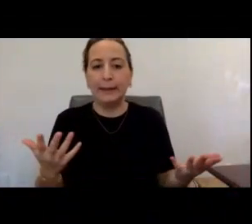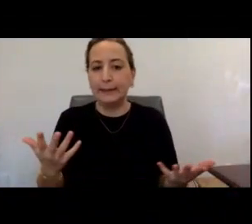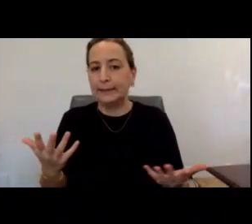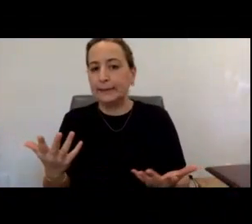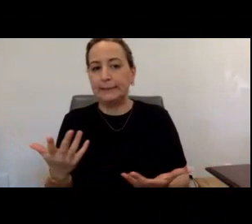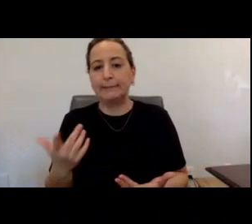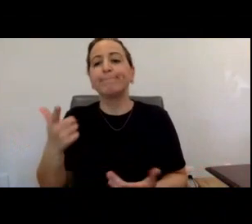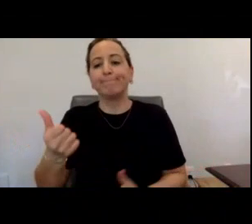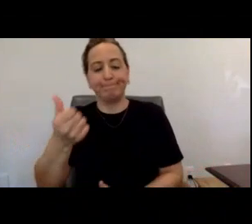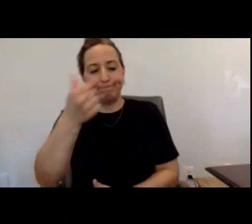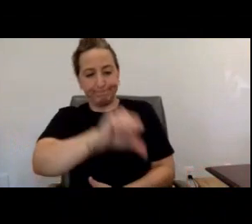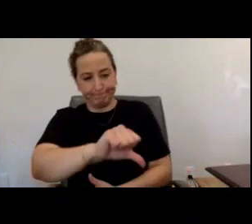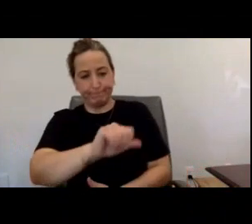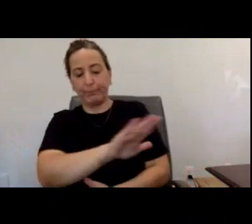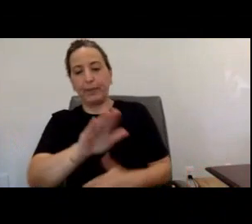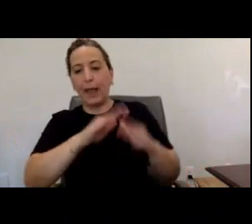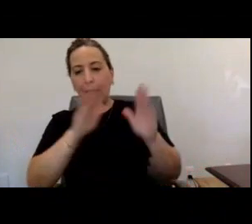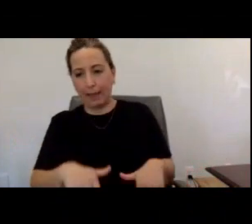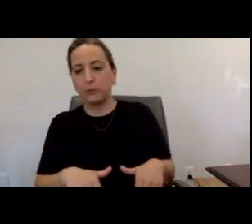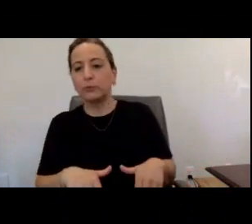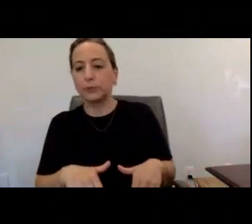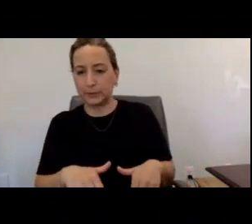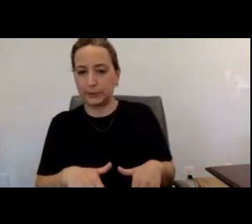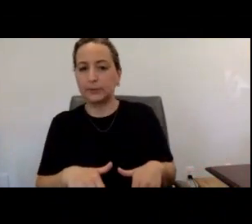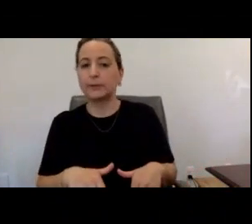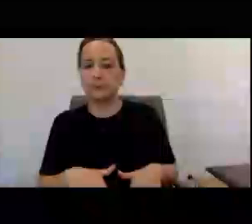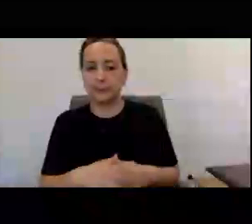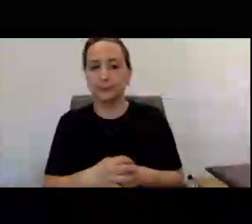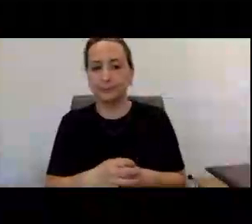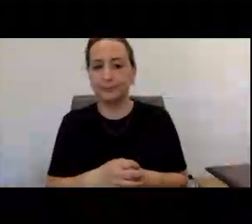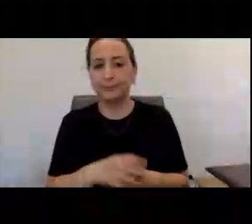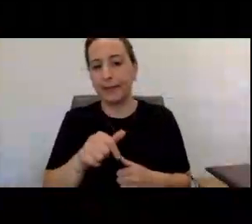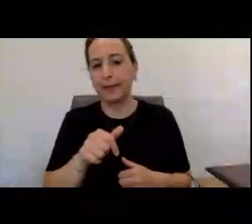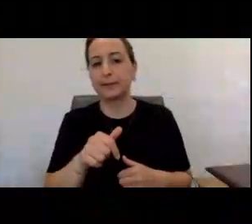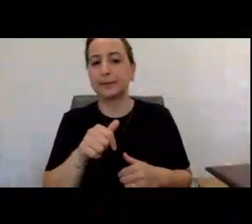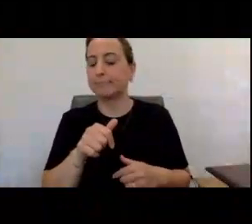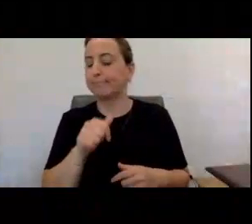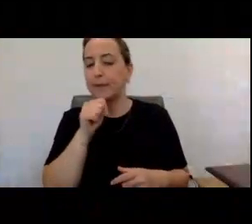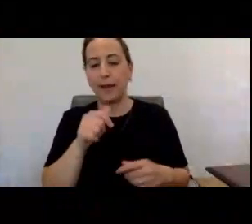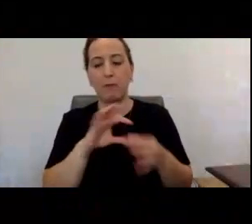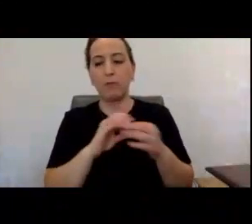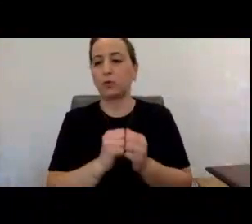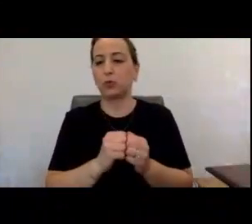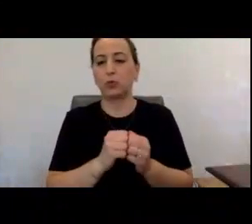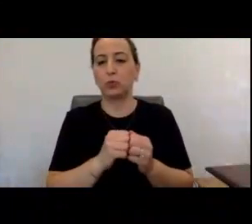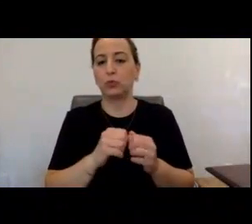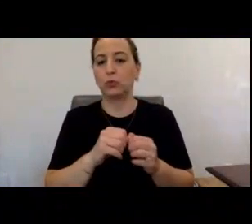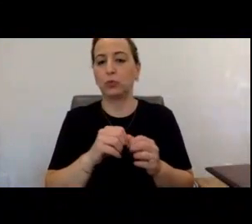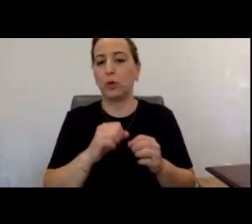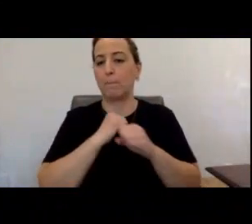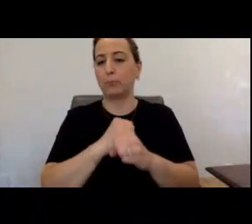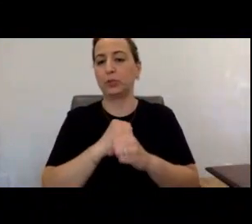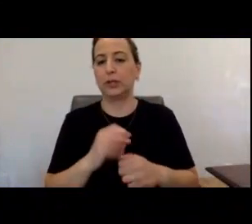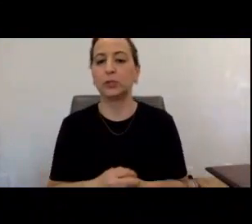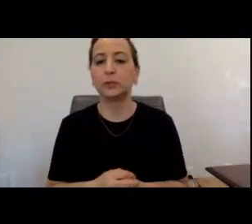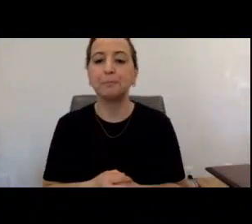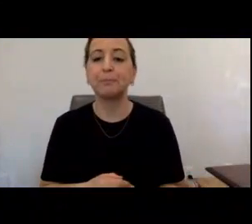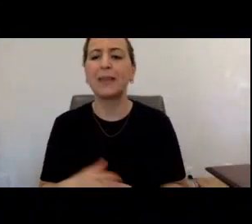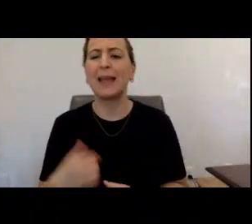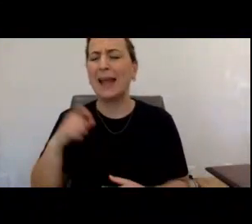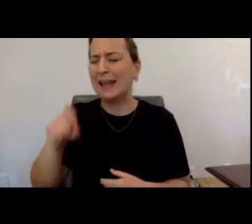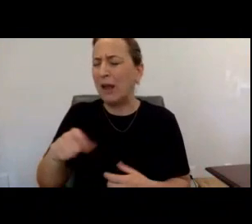denied housing, and that would be exempt from disability-related protections. Melody, I'll see if I can find a more specific definition for